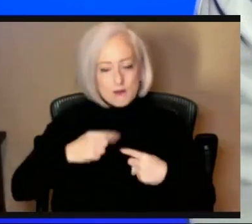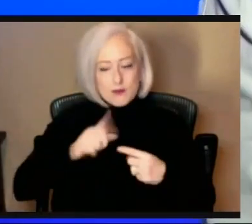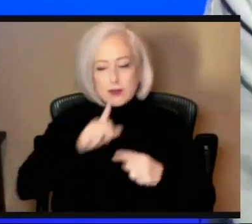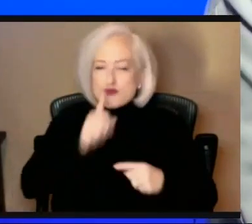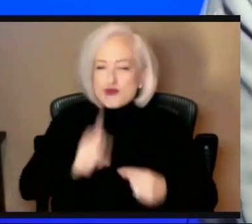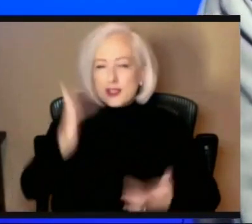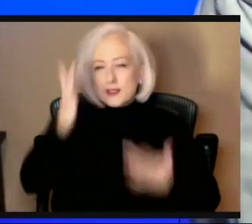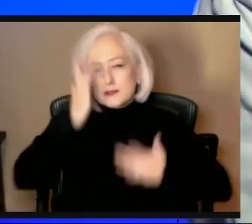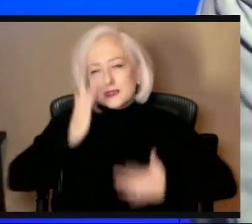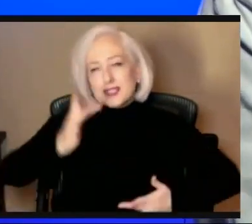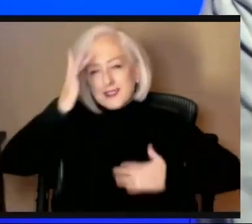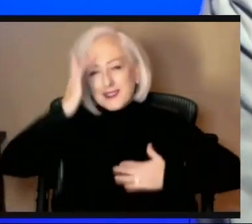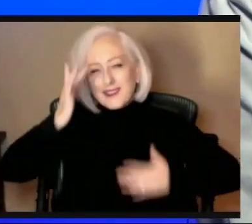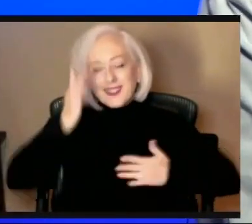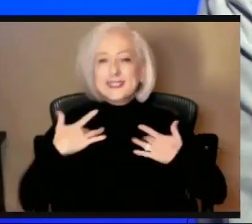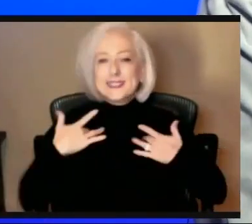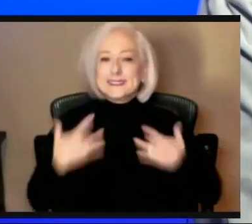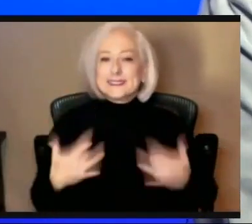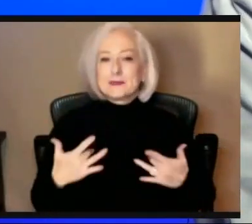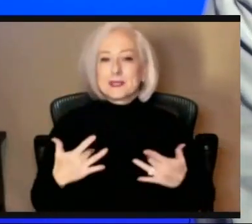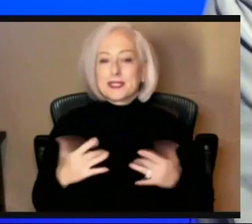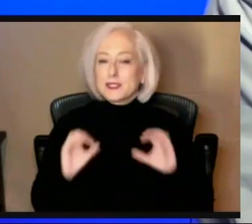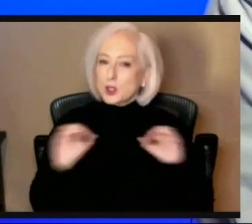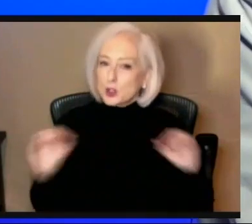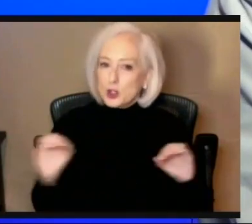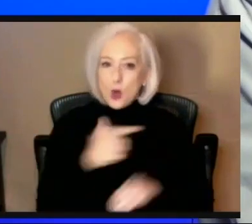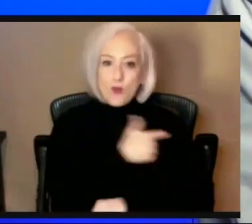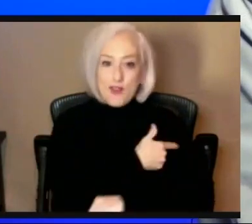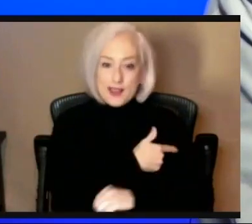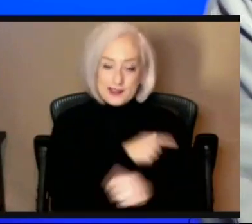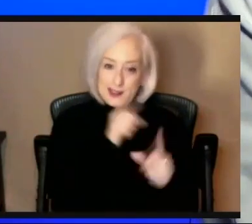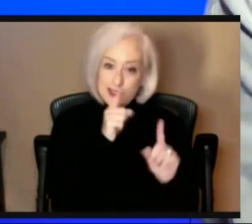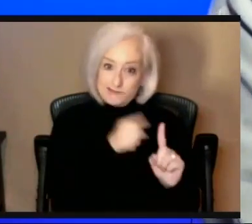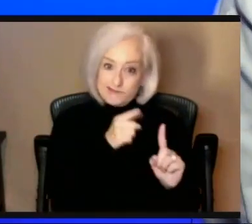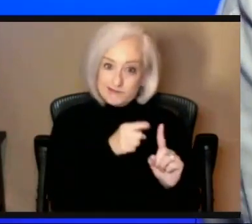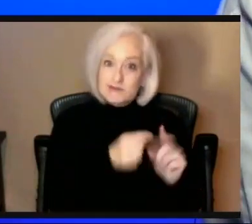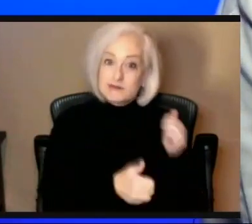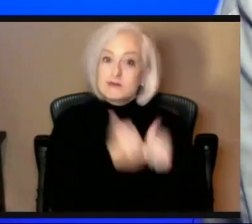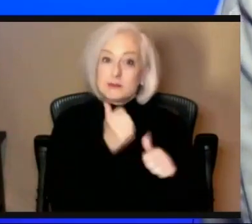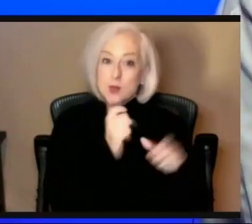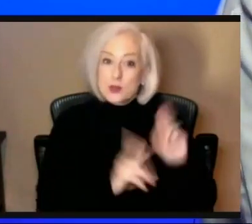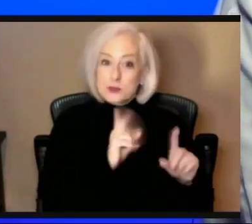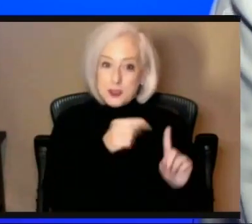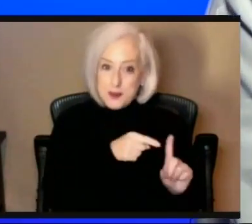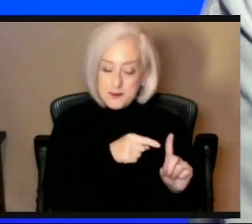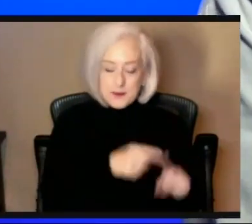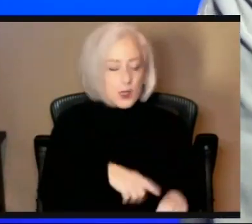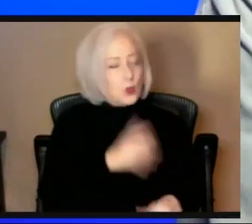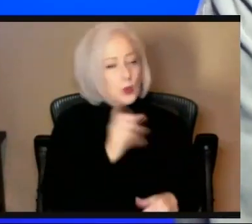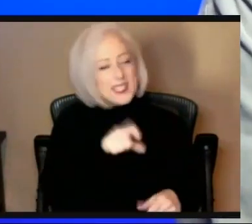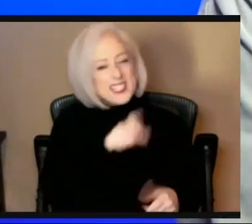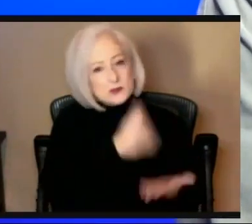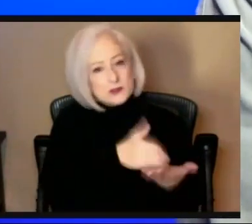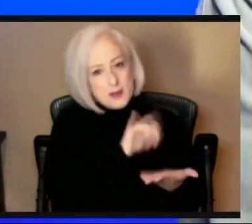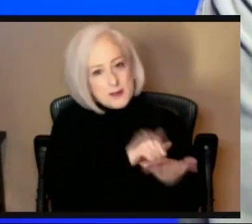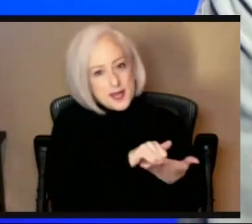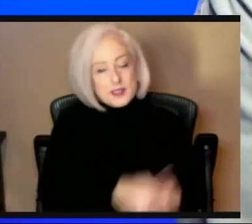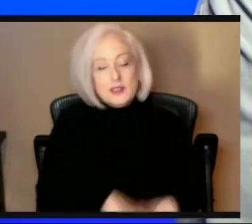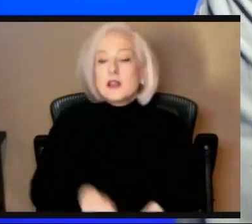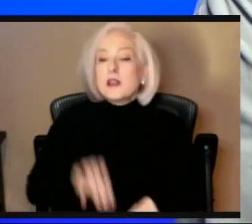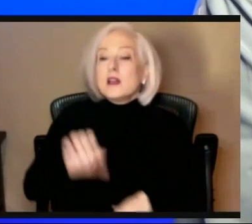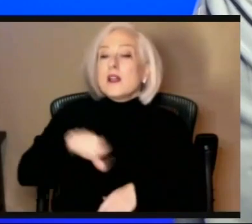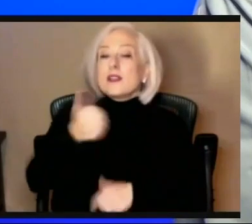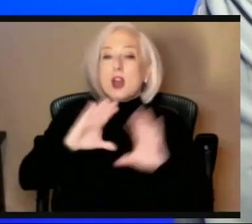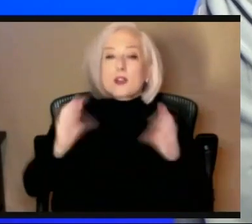dying are either the unvaccinated, that's the biggest proportion. We need to share these statistics. Yeah. The unvaccinated is the biggest proportion. Then the next group